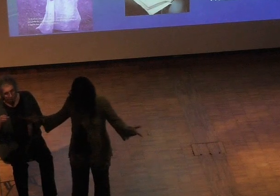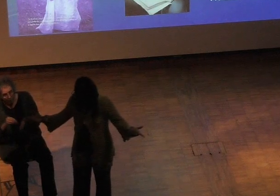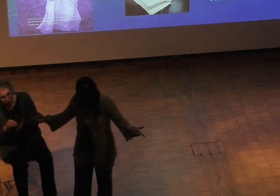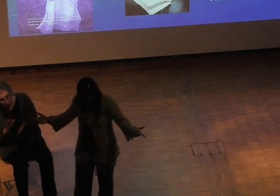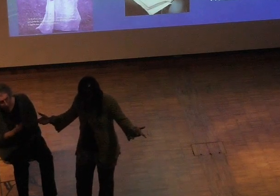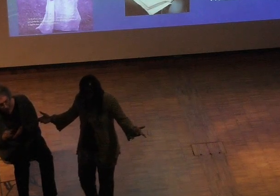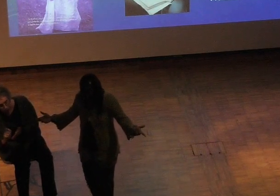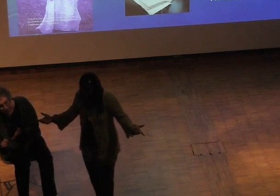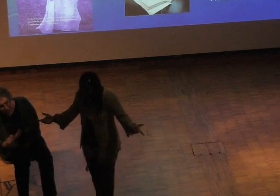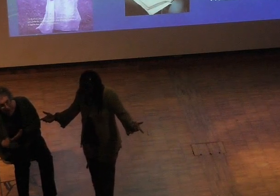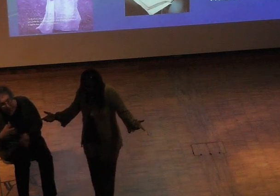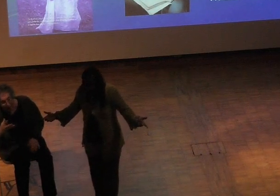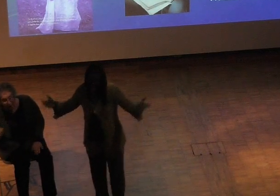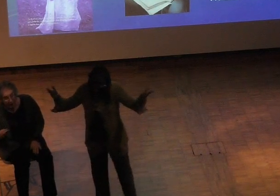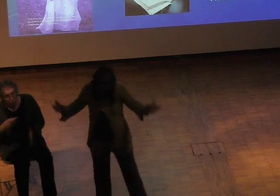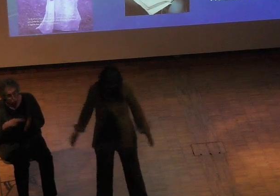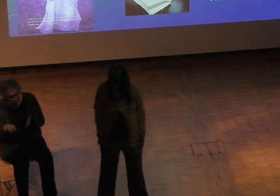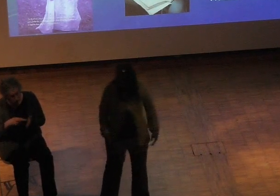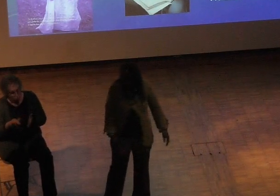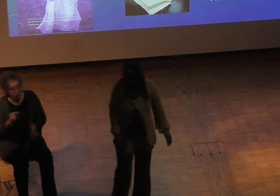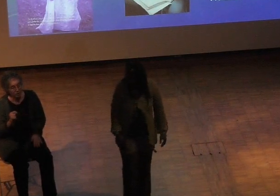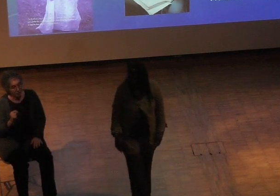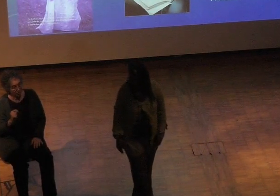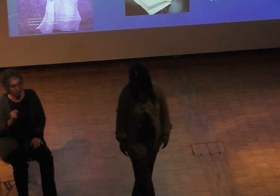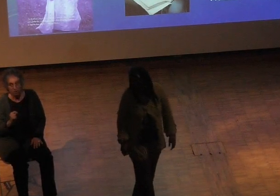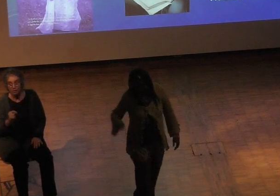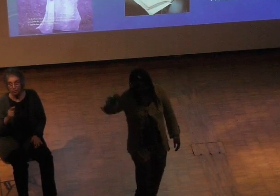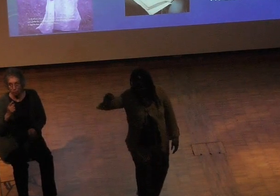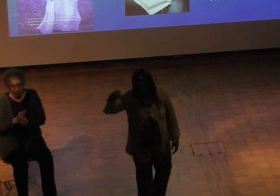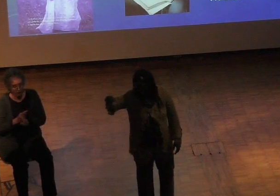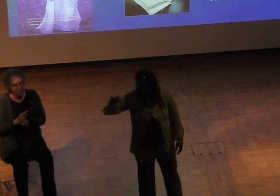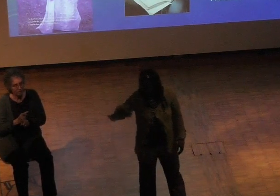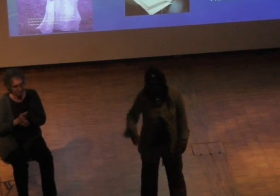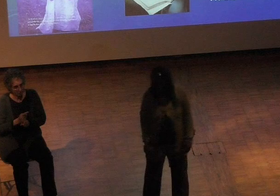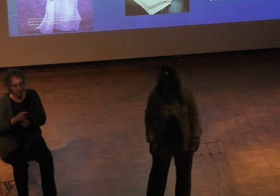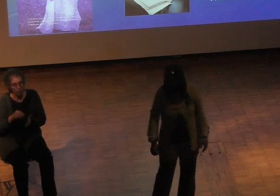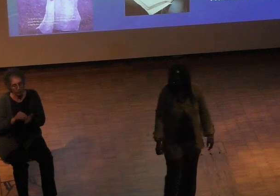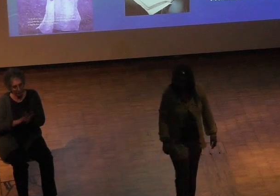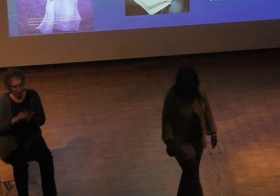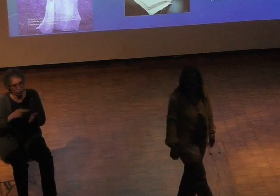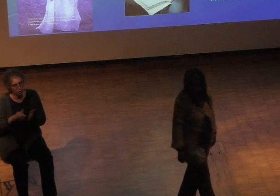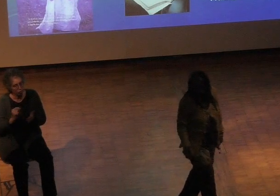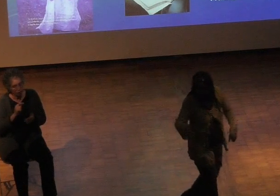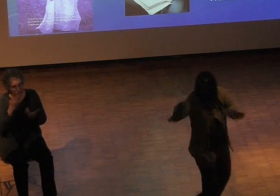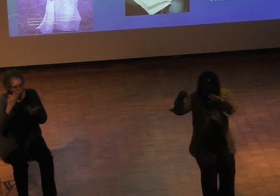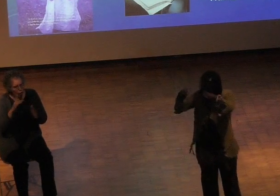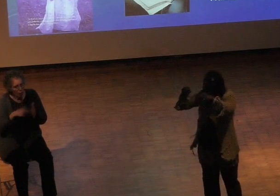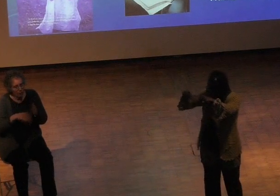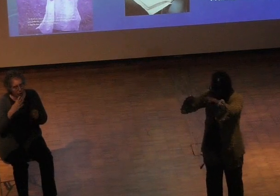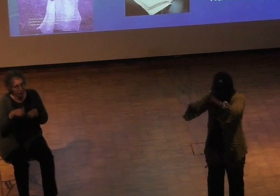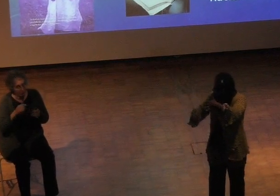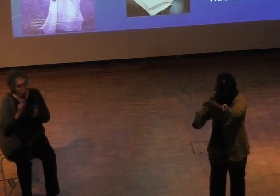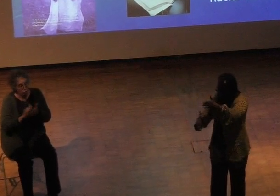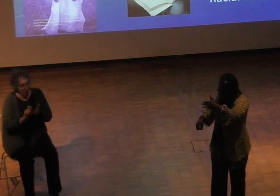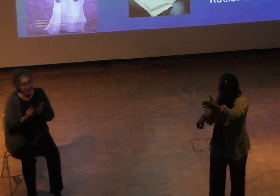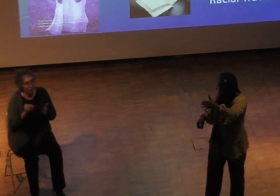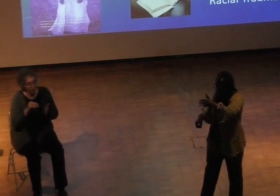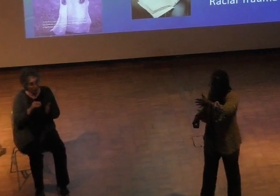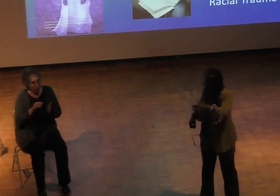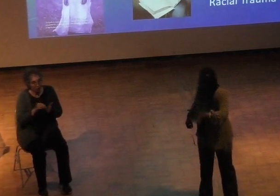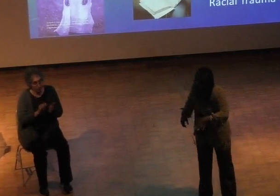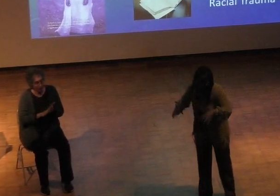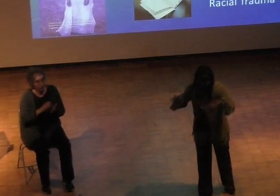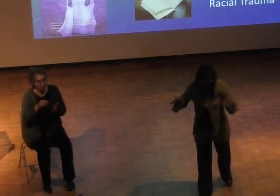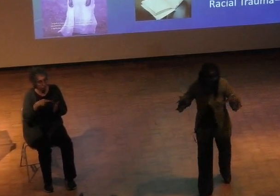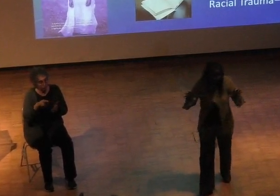Write it down. Write it down and? Exactly. That's it. Fist bump. Excellent. Fist bump to you, too, because you definitely should raise your